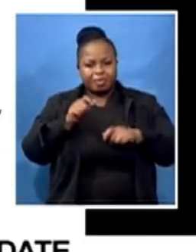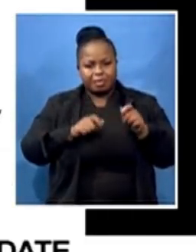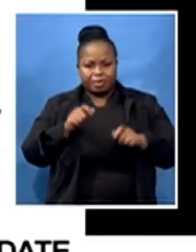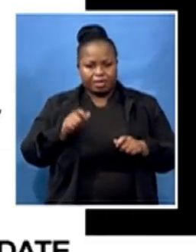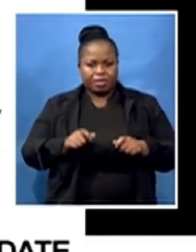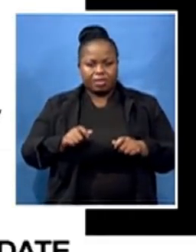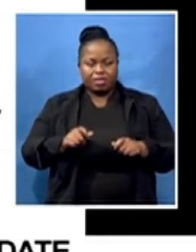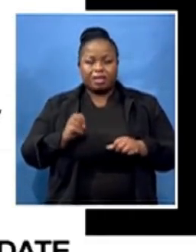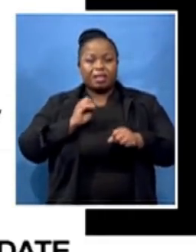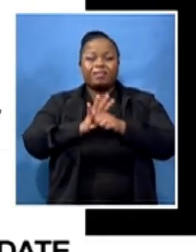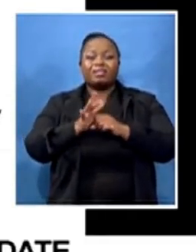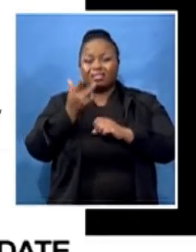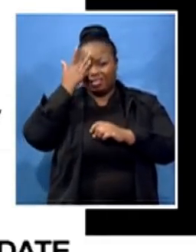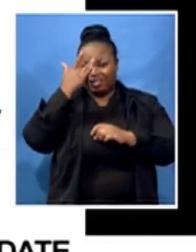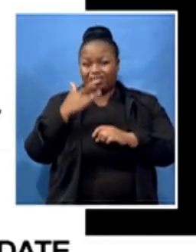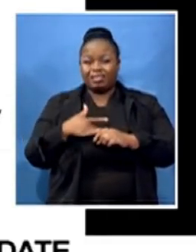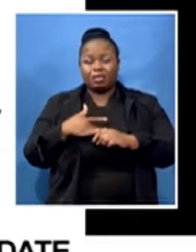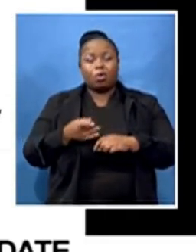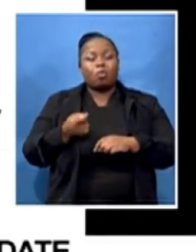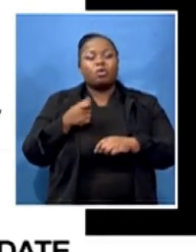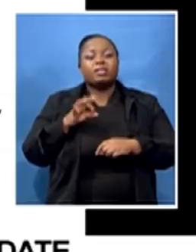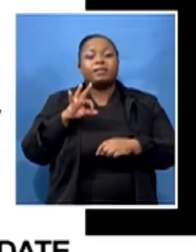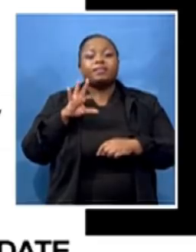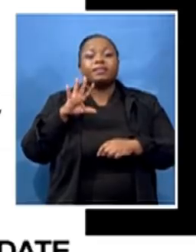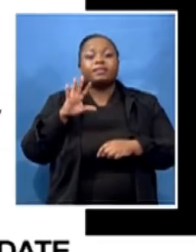almost 350 people have died.